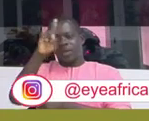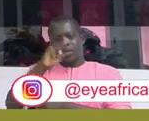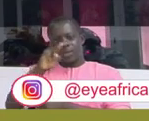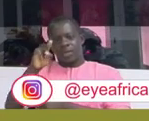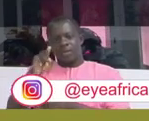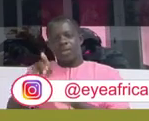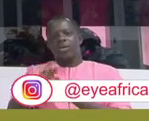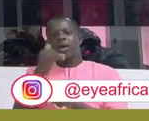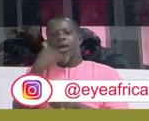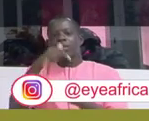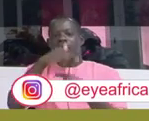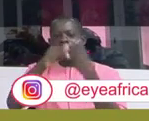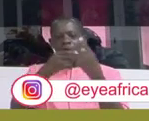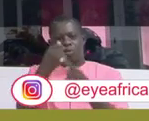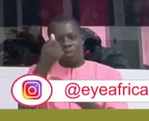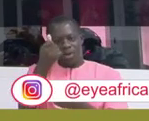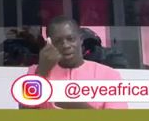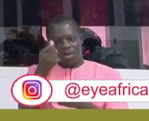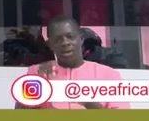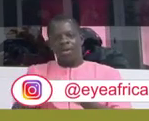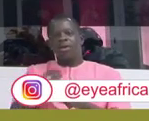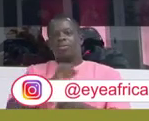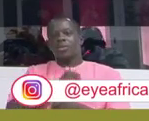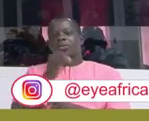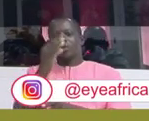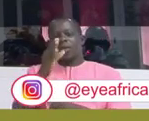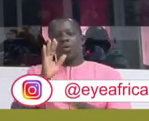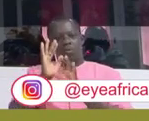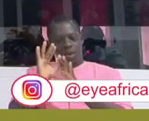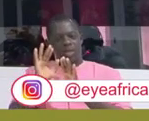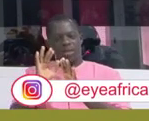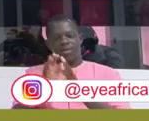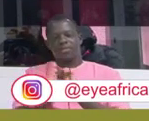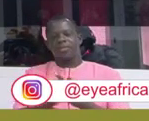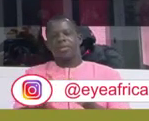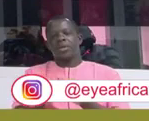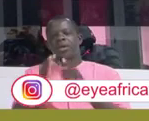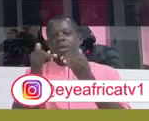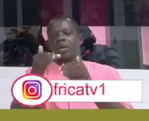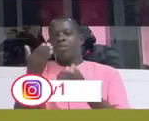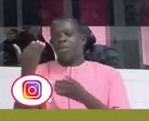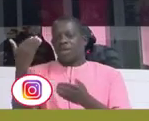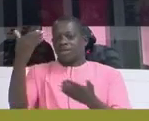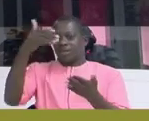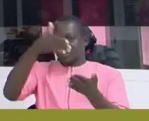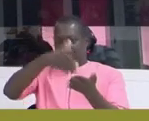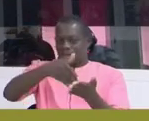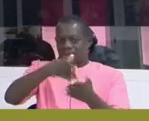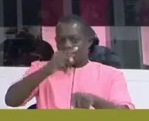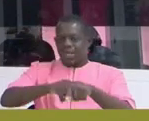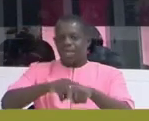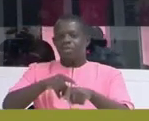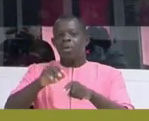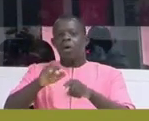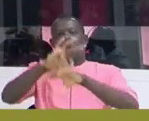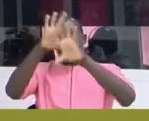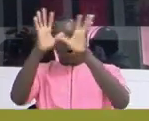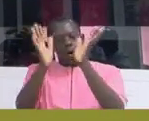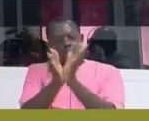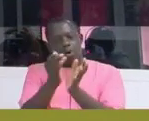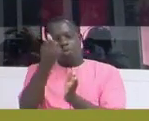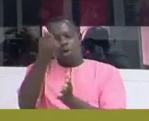after we asked for the money said we should bear At this time how much